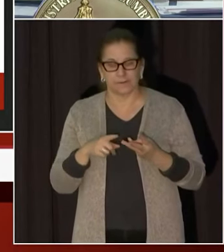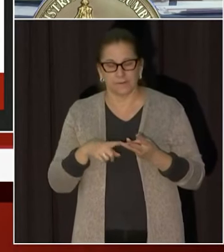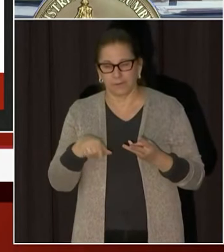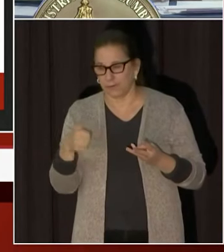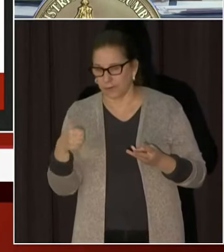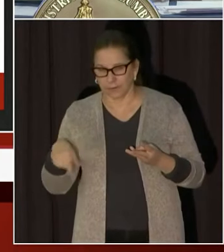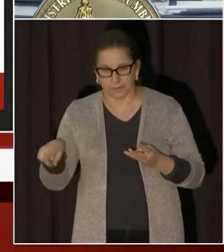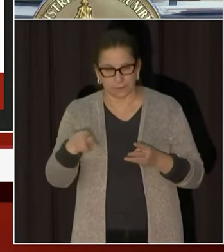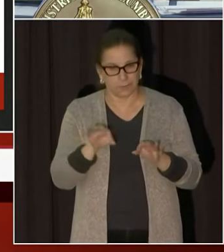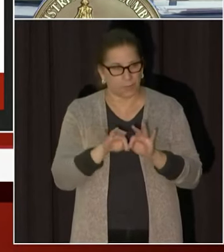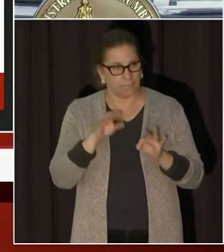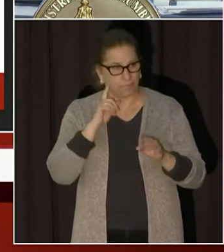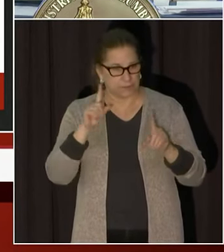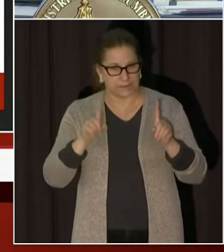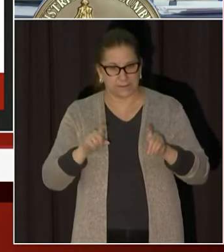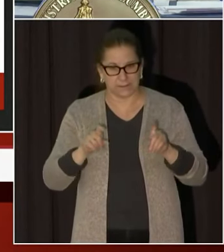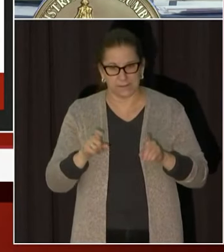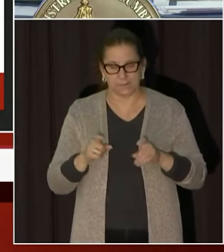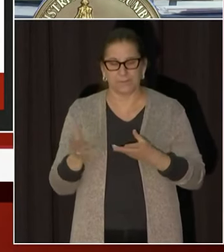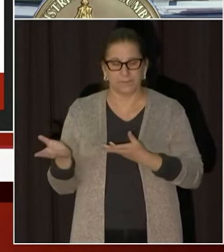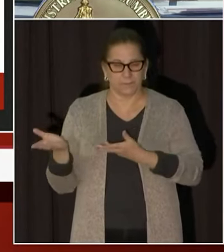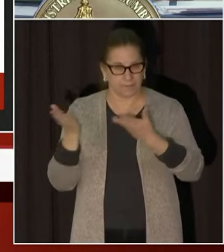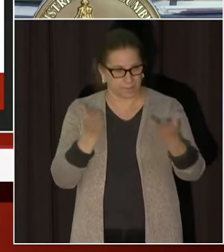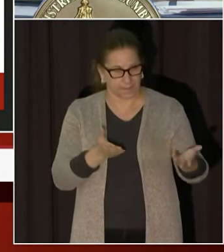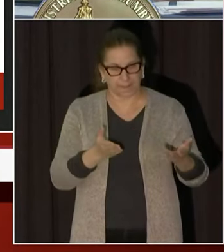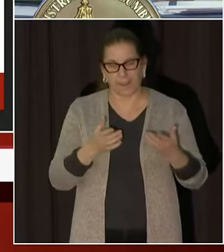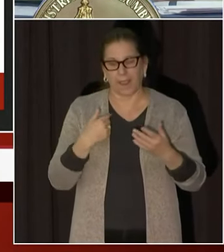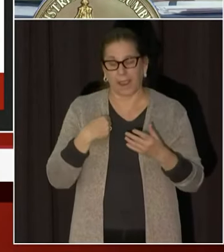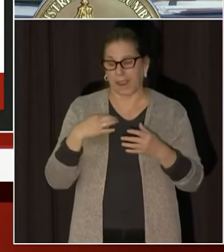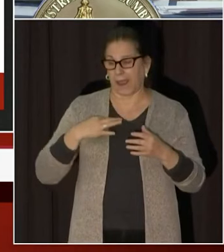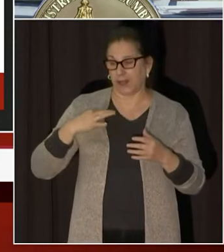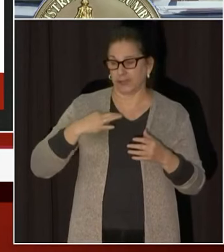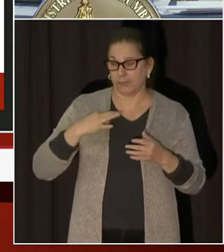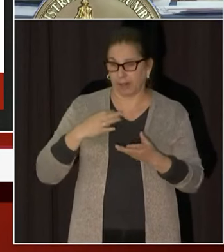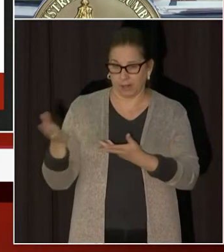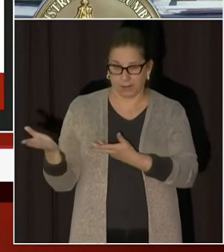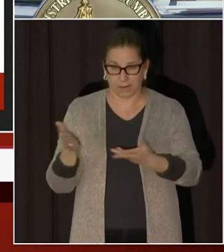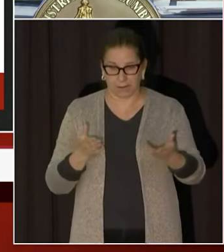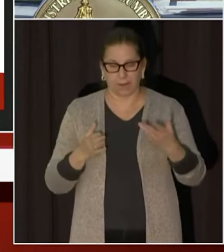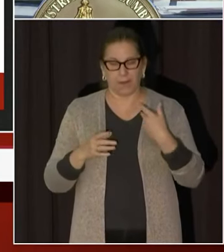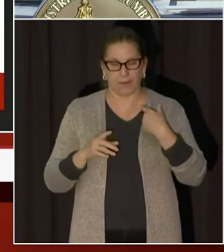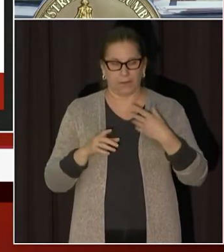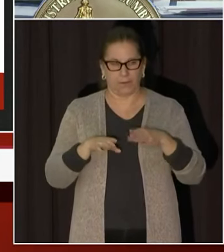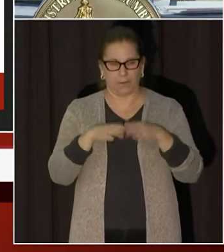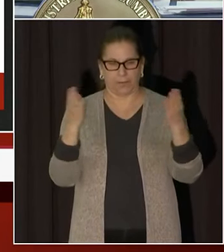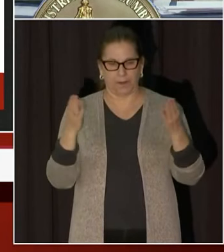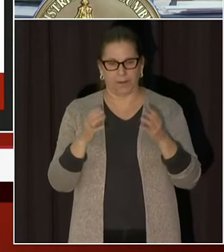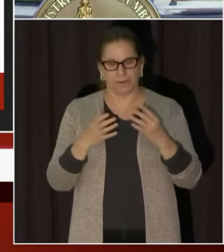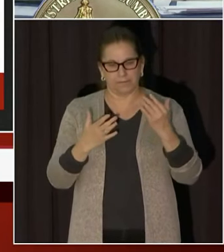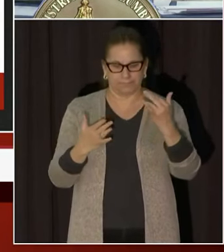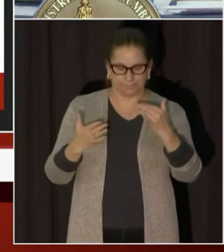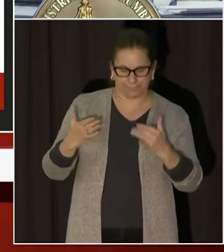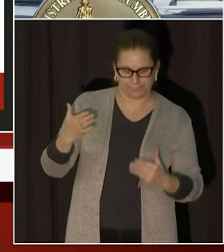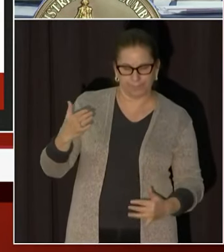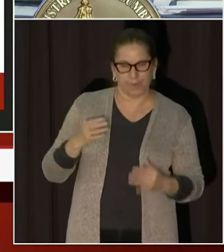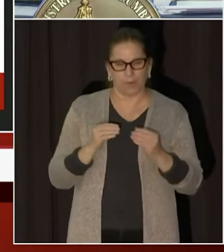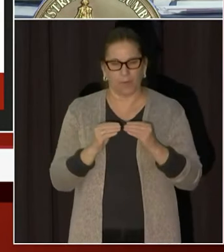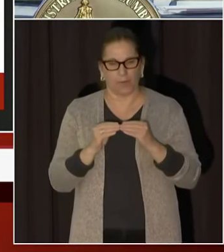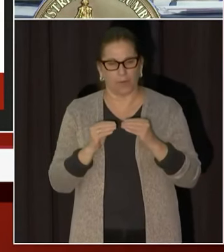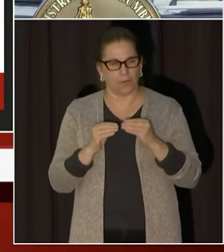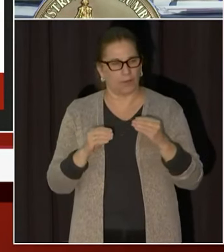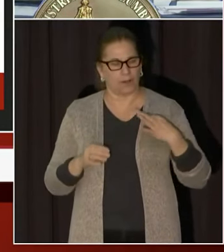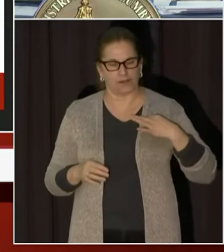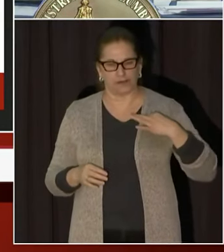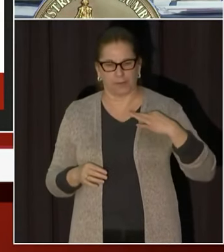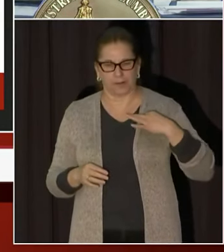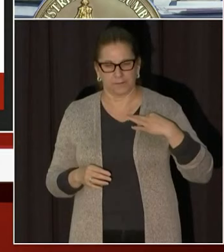as the expanded eligibility for testing, and also symptoms that have